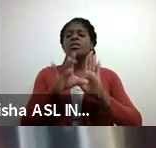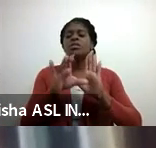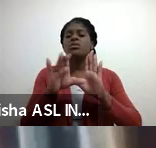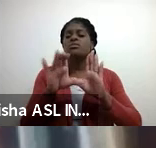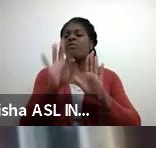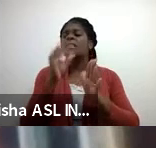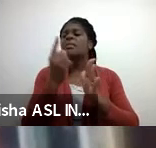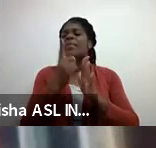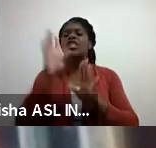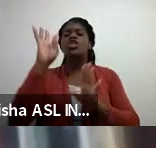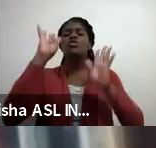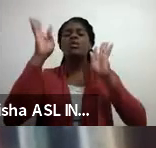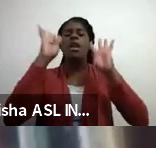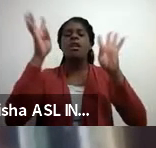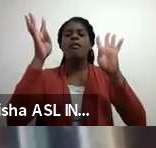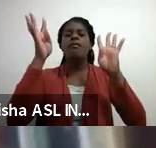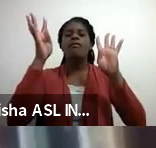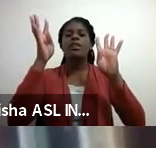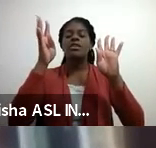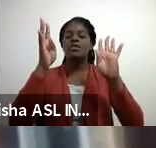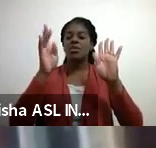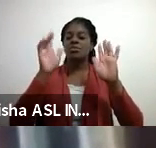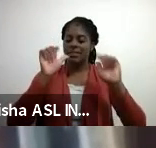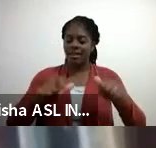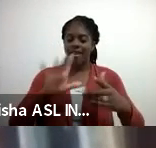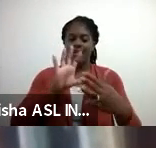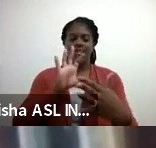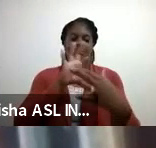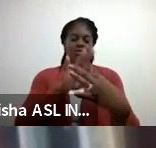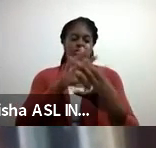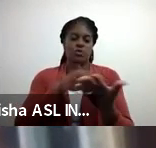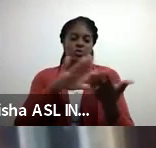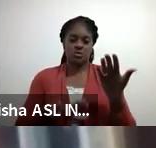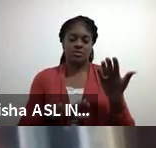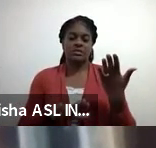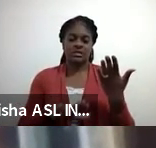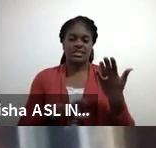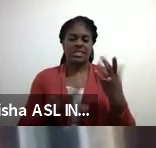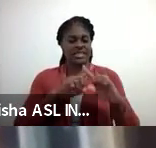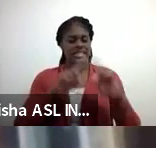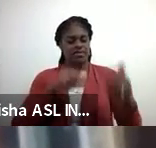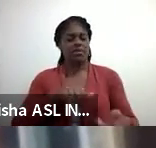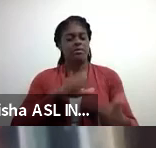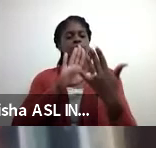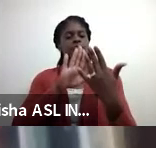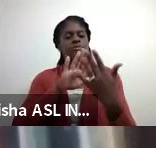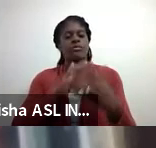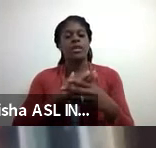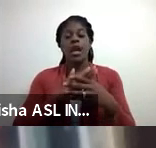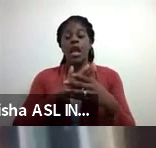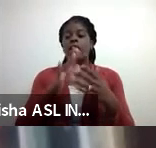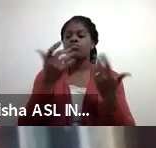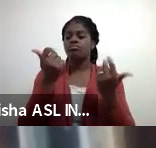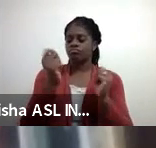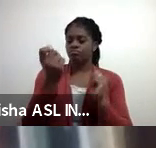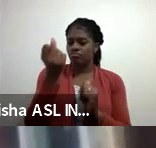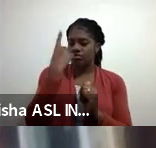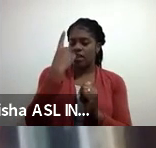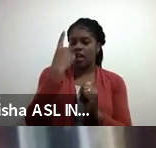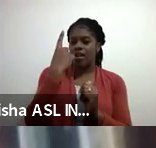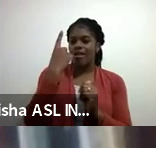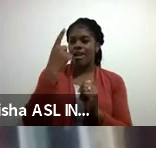we feel that we can connect to our students in a different way, in understanding the trauma that keeps